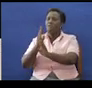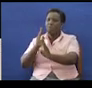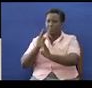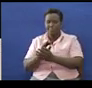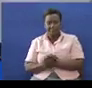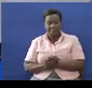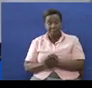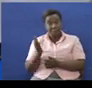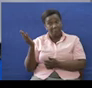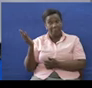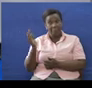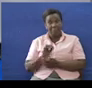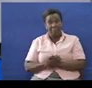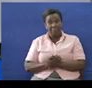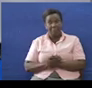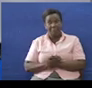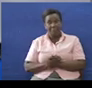long queue.